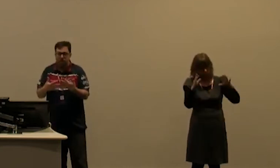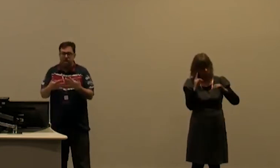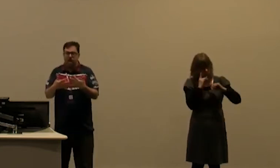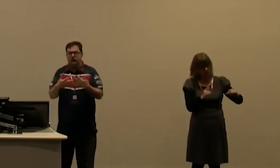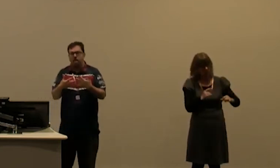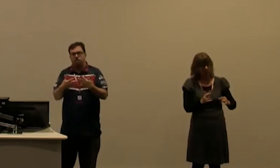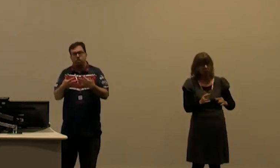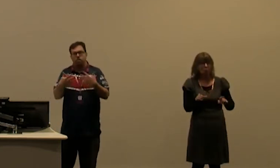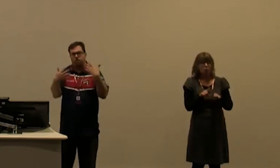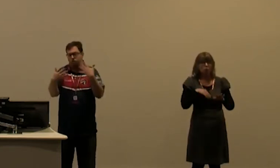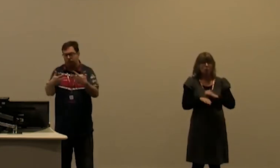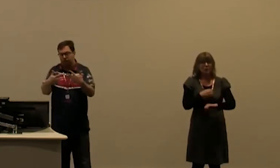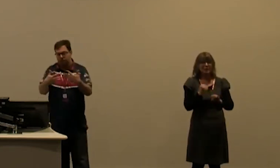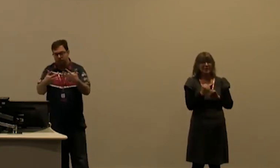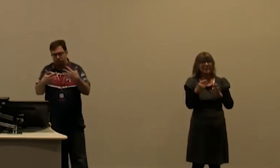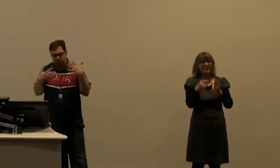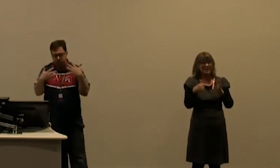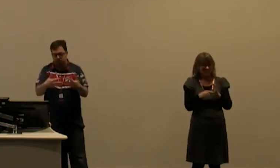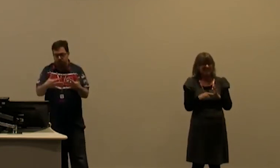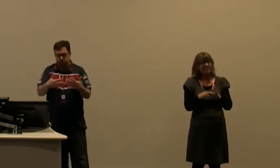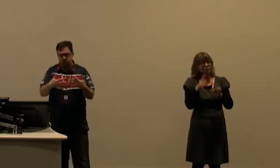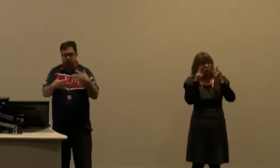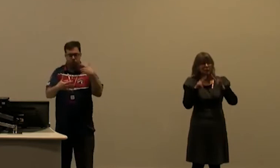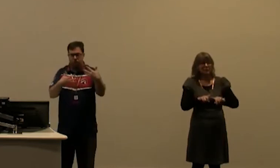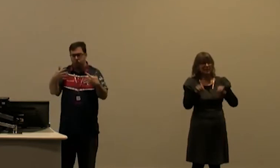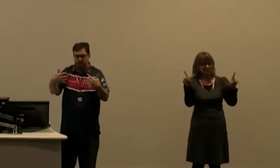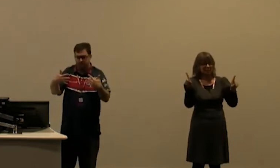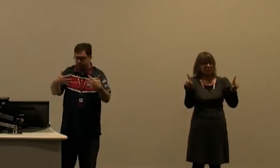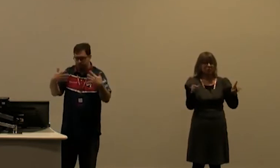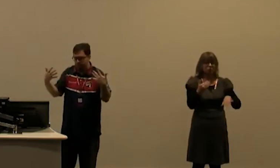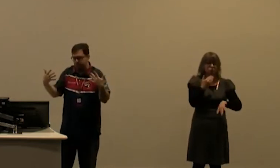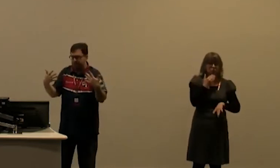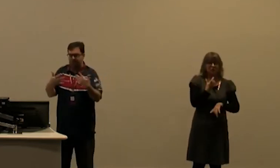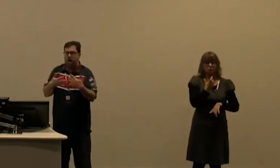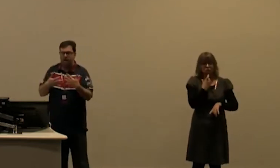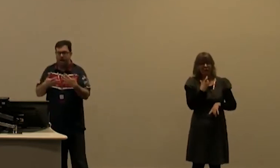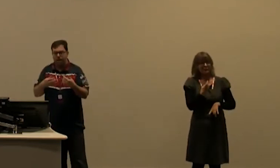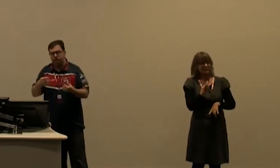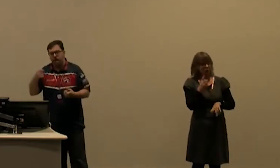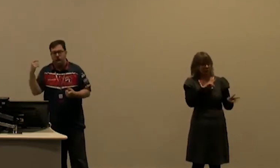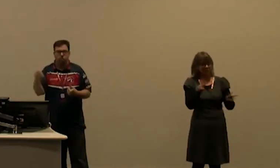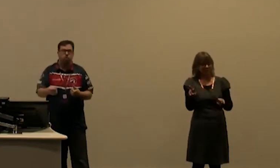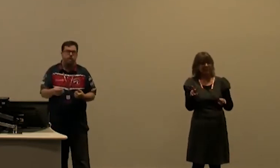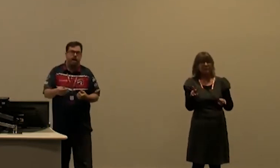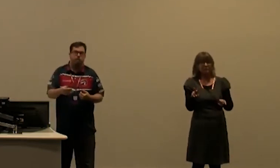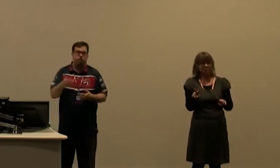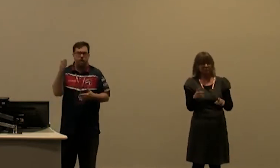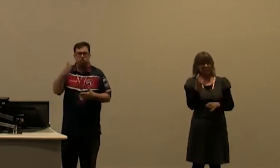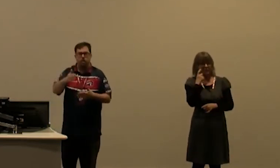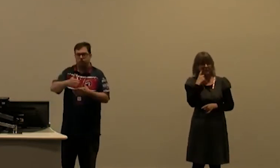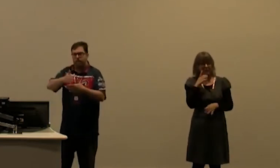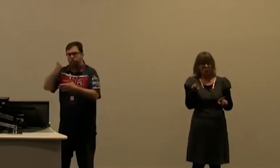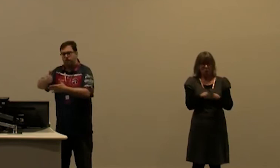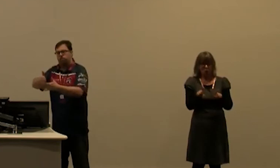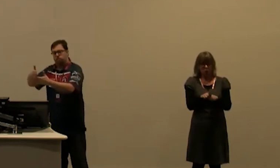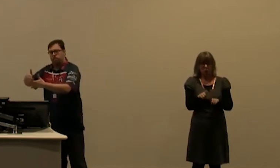yeah? And you can see quickly and easily, we can see the diff between them, green and red. We can easily highlight that. And on top of that, the really